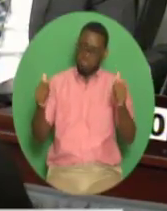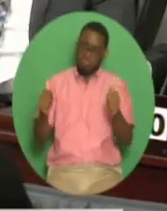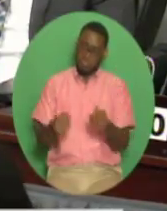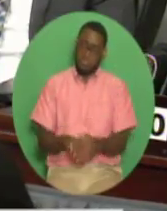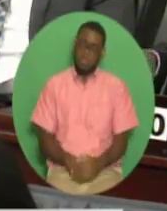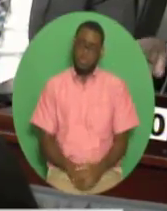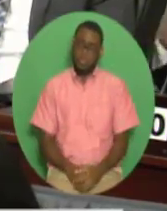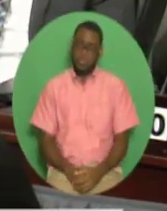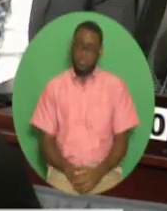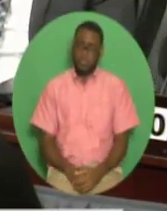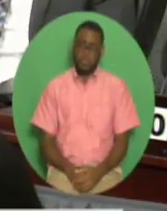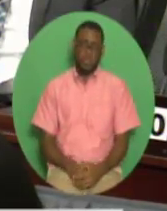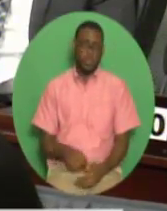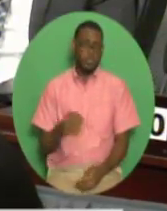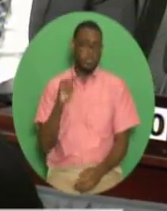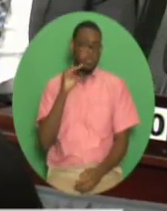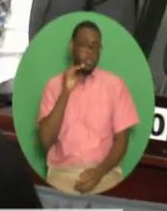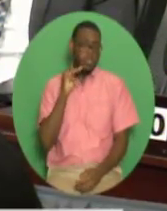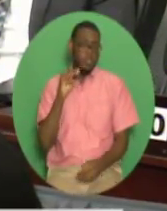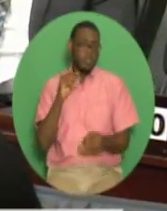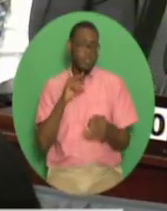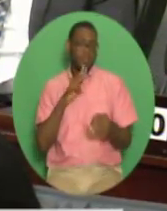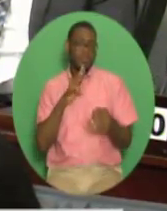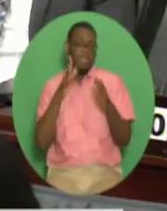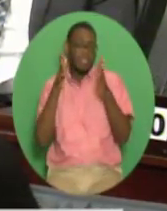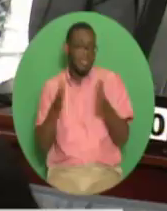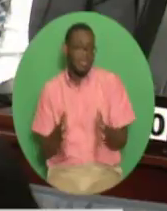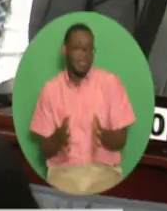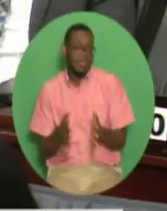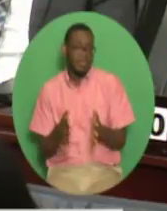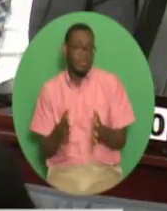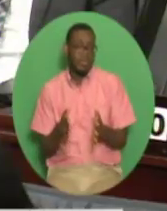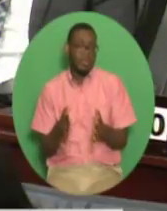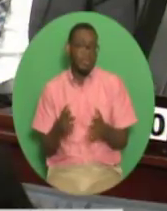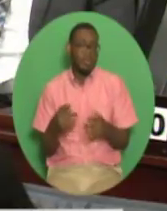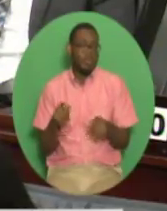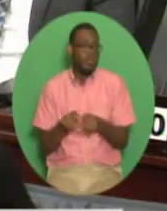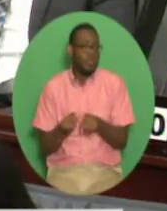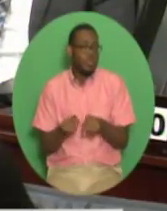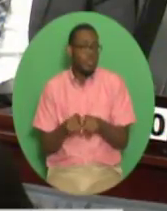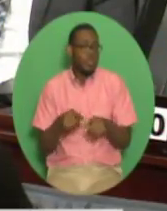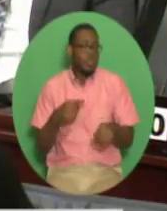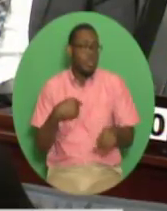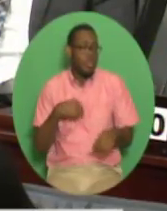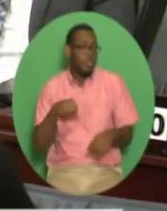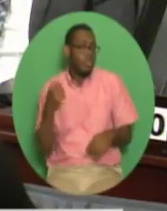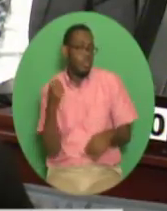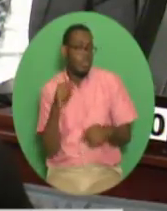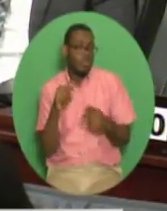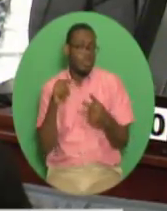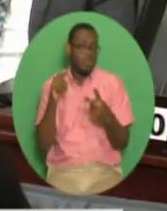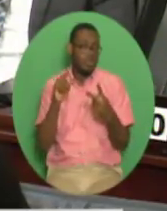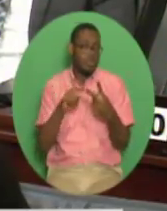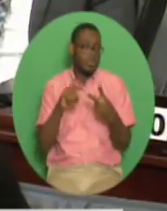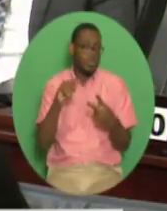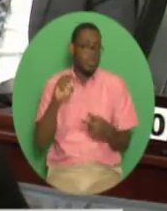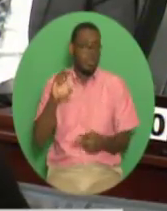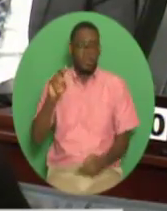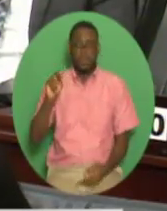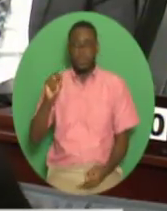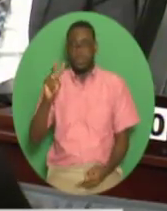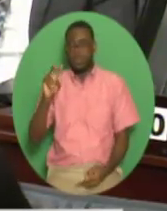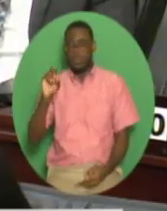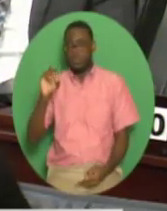Madam Chairman, Madam Speaker, in terms of COSTAT, COSTAT has been in